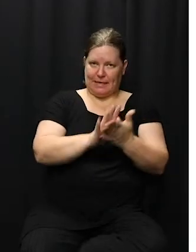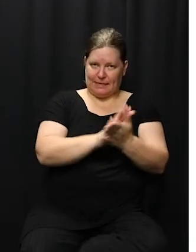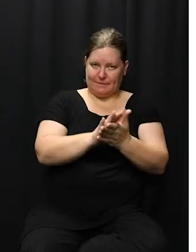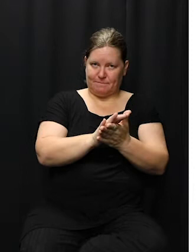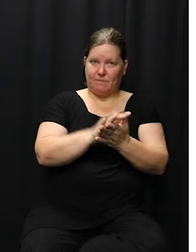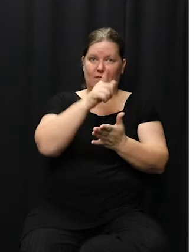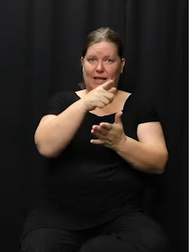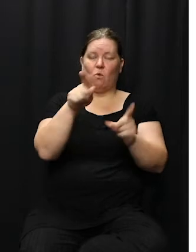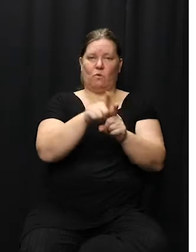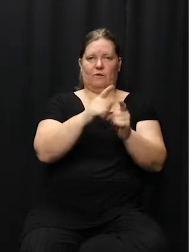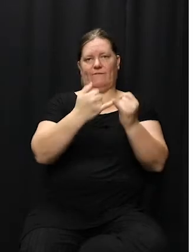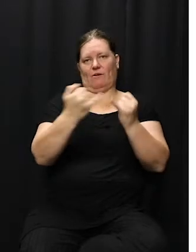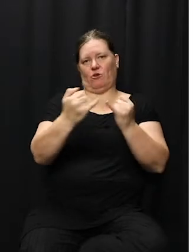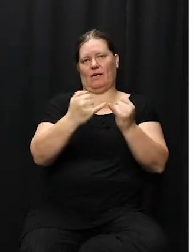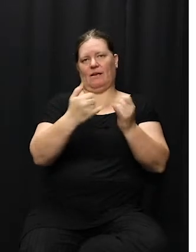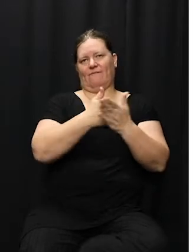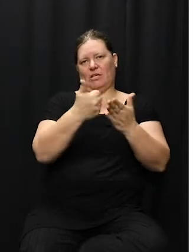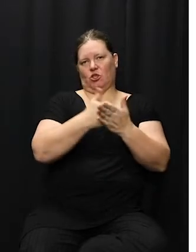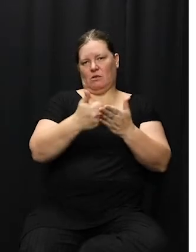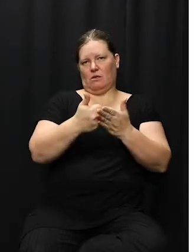them. They're very conventional.